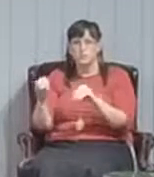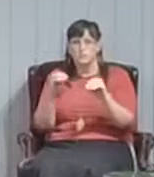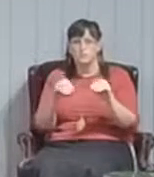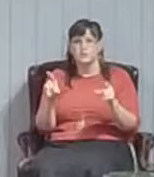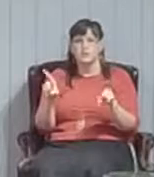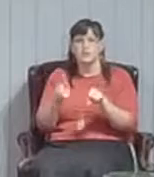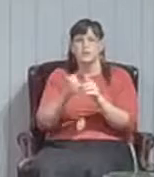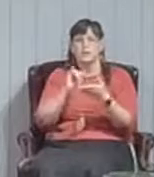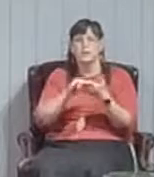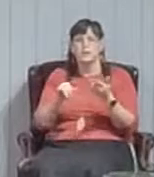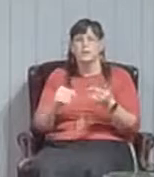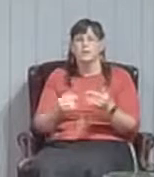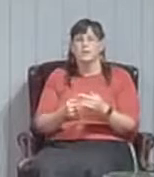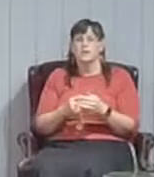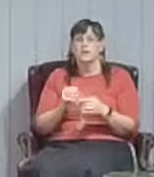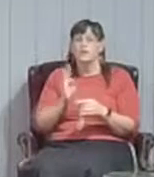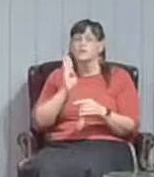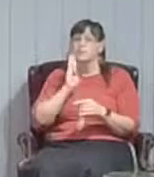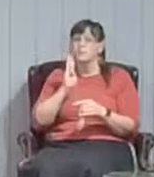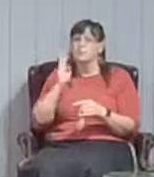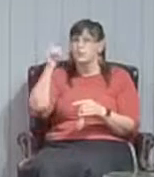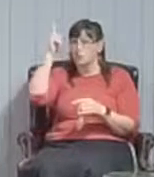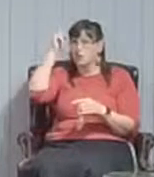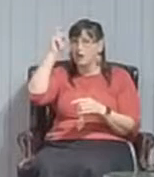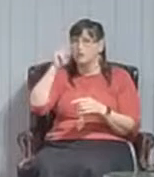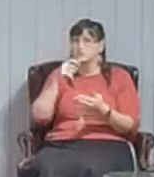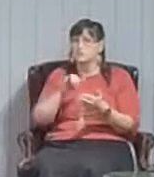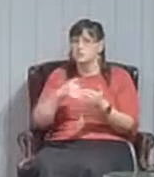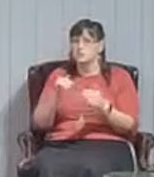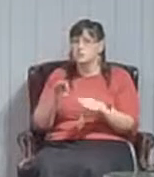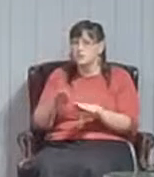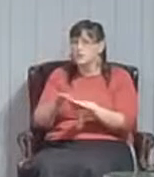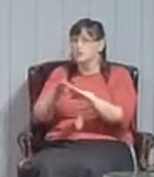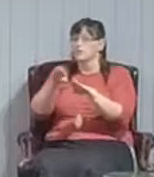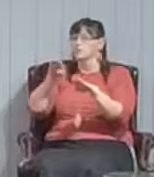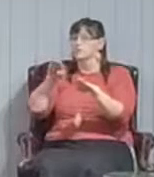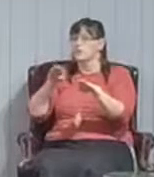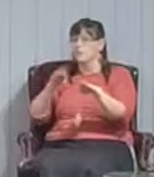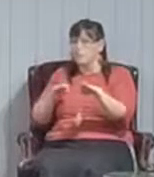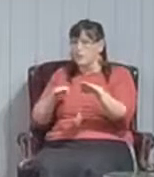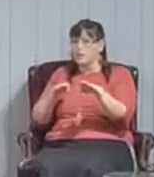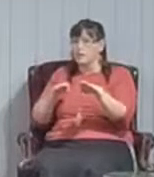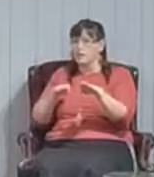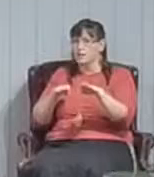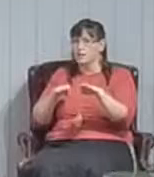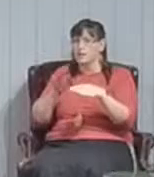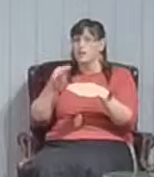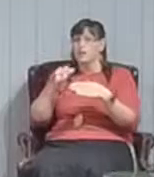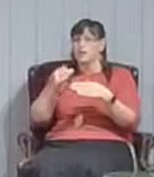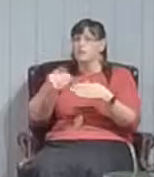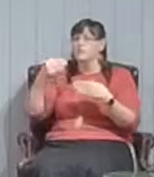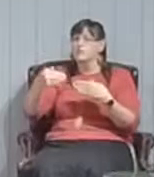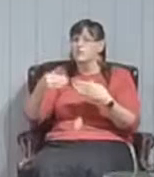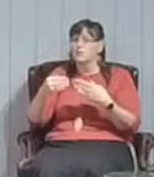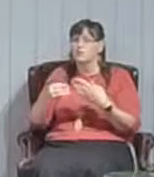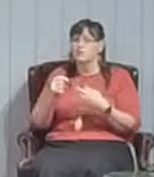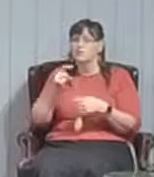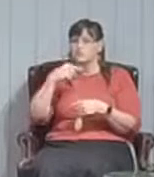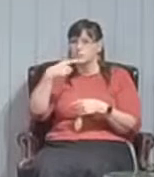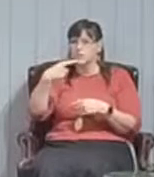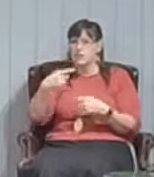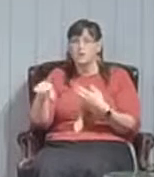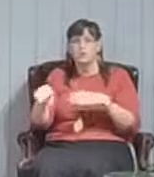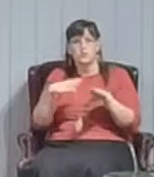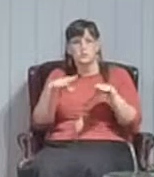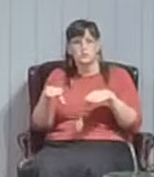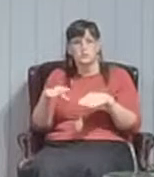at the very least, it would be wise to take a step back. Before you do anything, before you make any statements, and